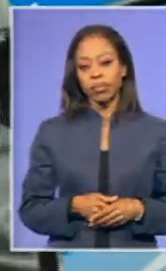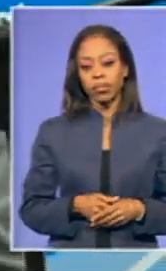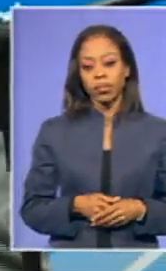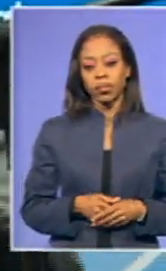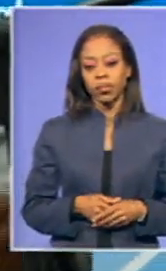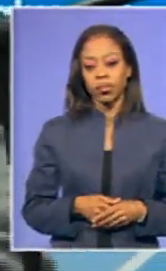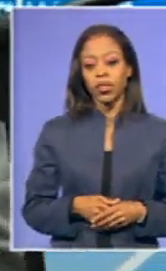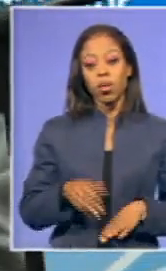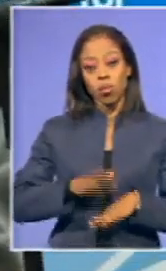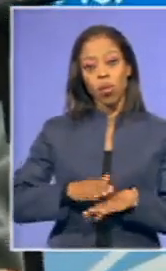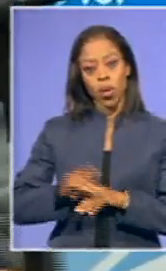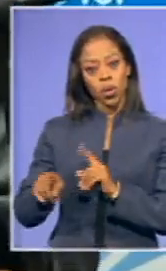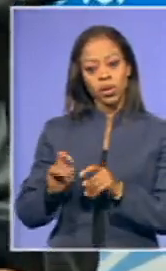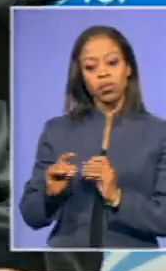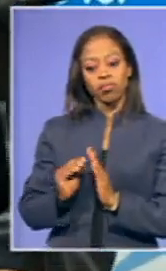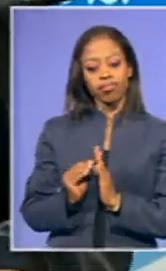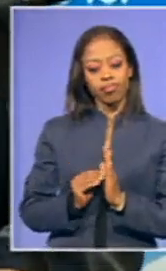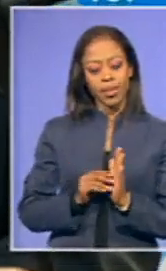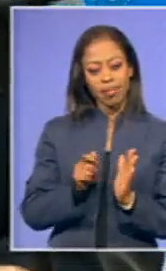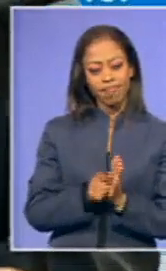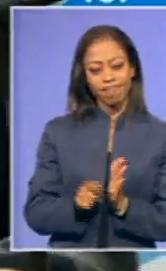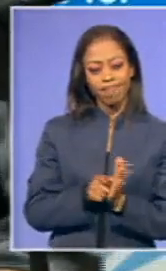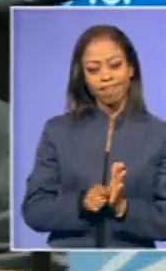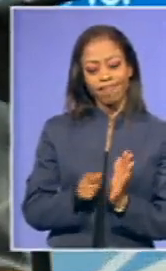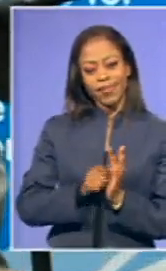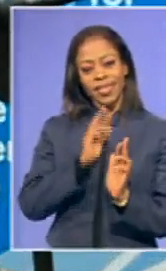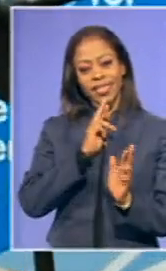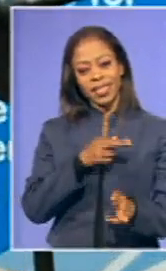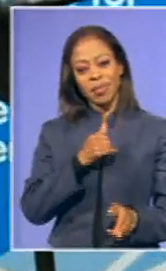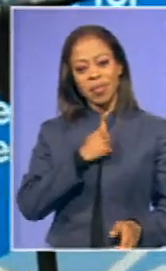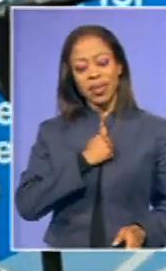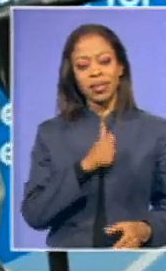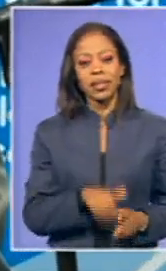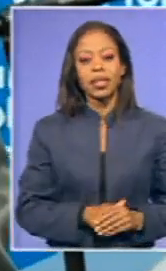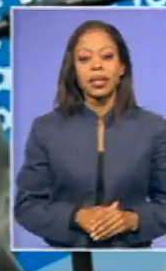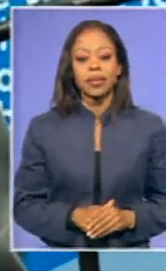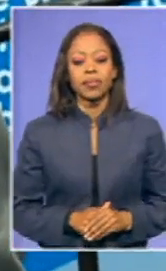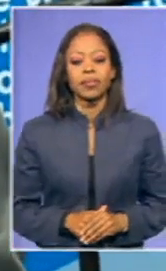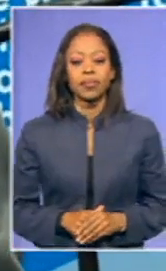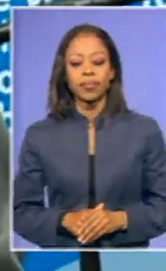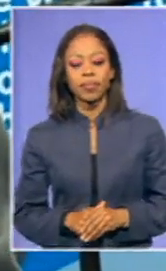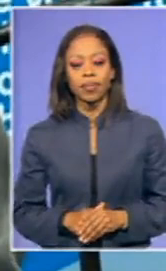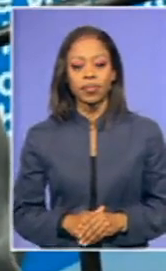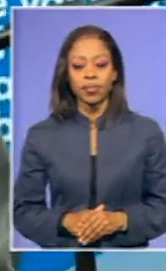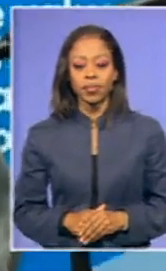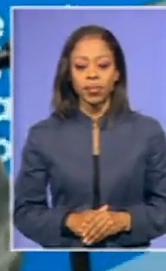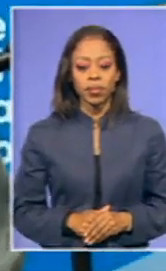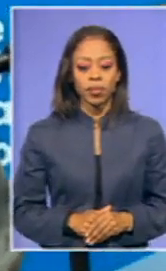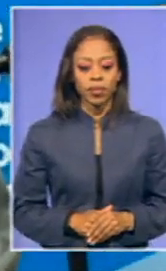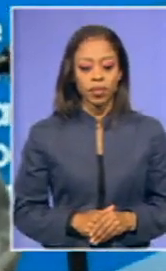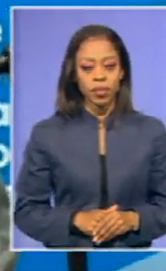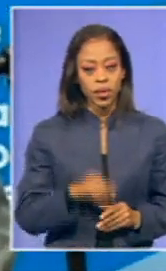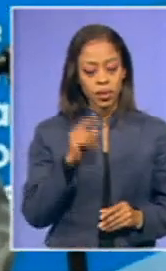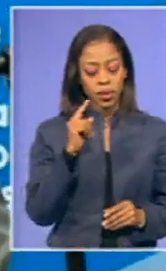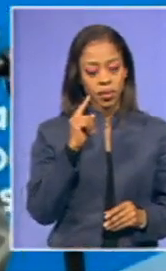You can just take one more set. I'm just writing my responses. Yes, sir. This is the witness.